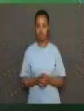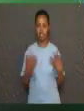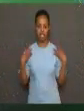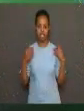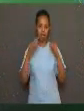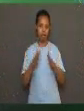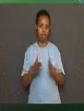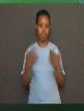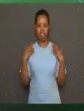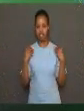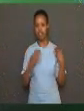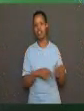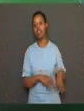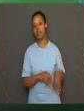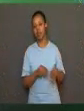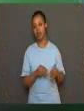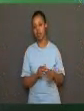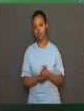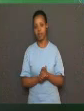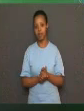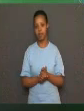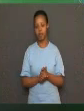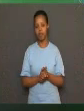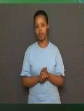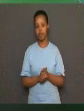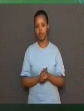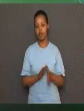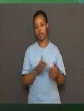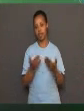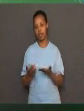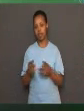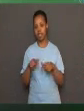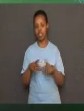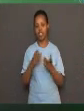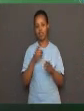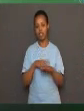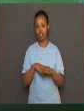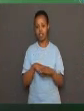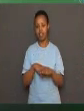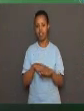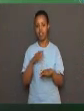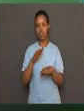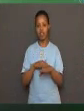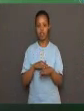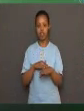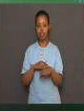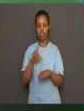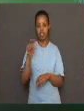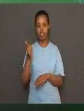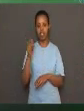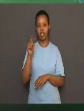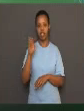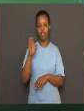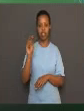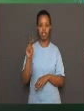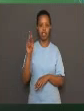Hello, teacher. Hello, students. Welcome to today's lesson on latent